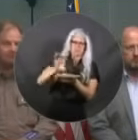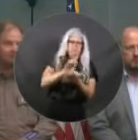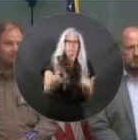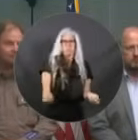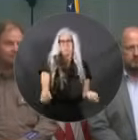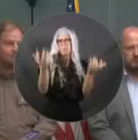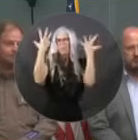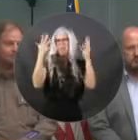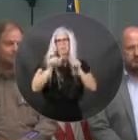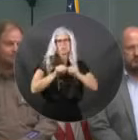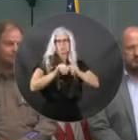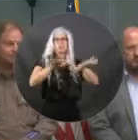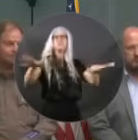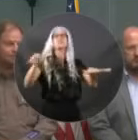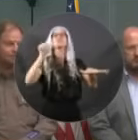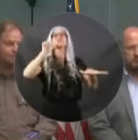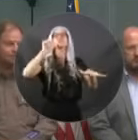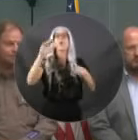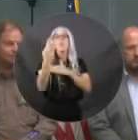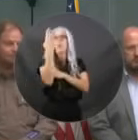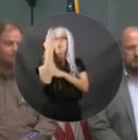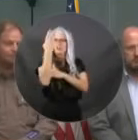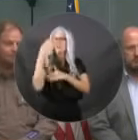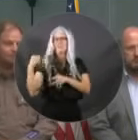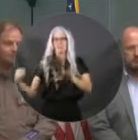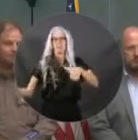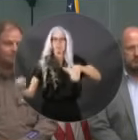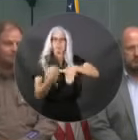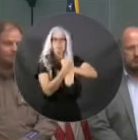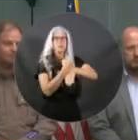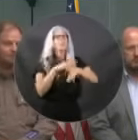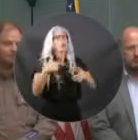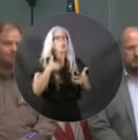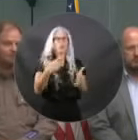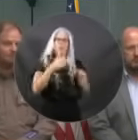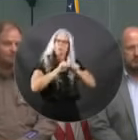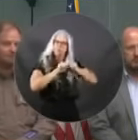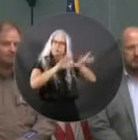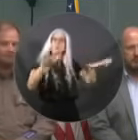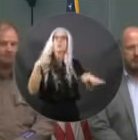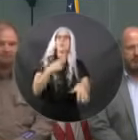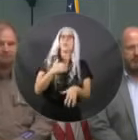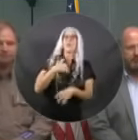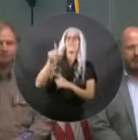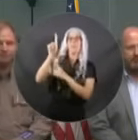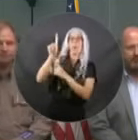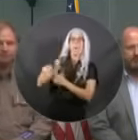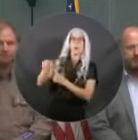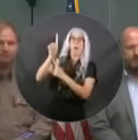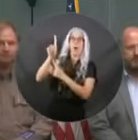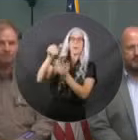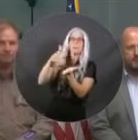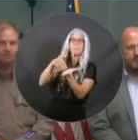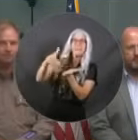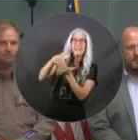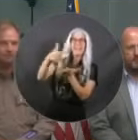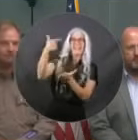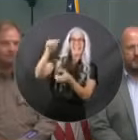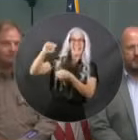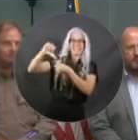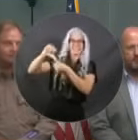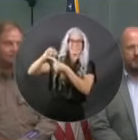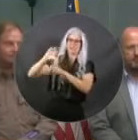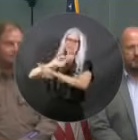tomorrow. We have 1.1 million gallons of fuel that's staged and ready to deploy. We don't know what the fuel situation is